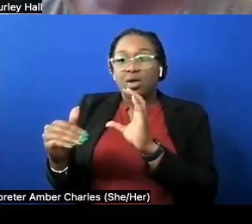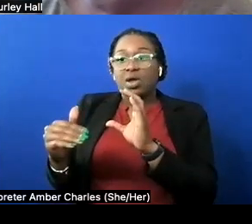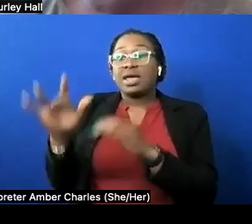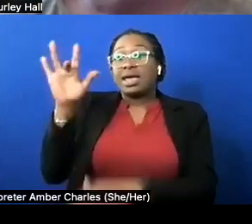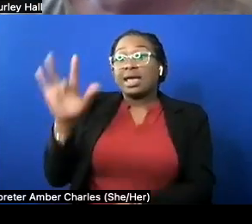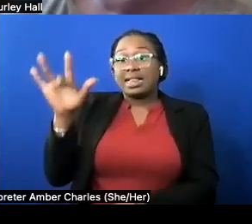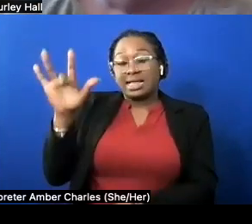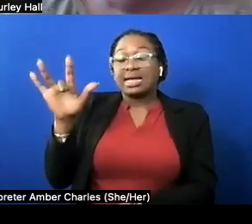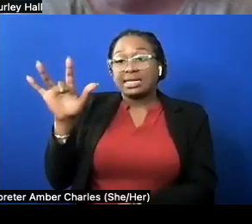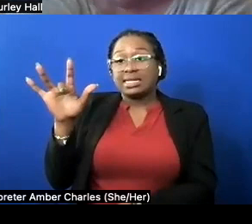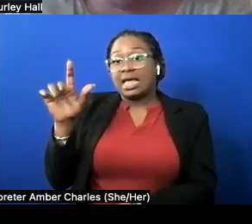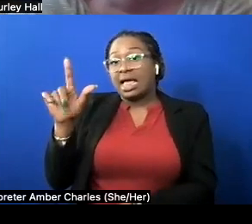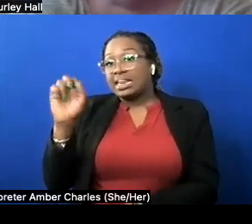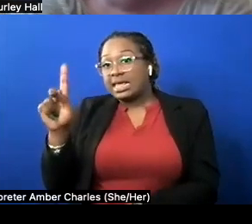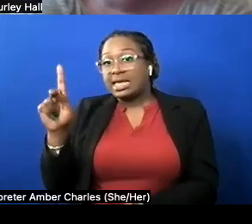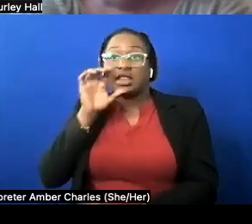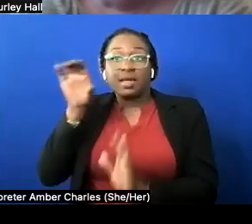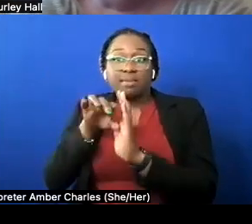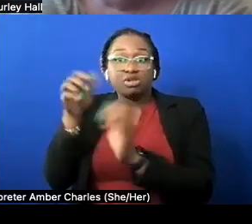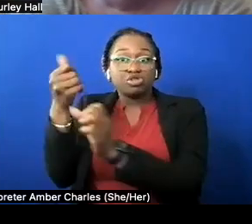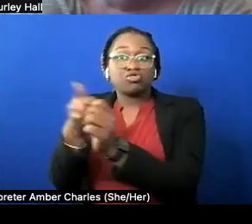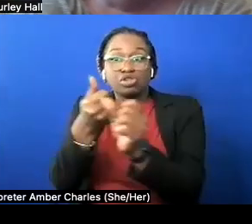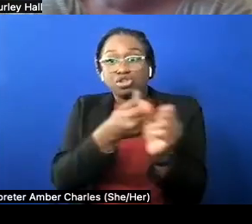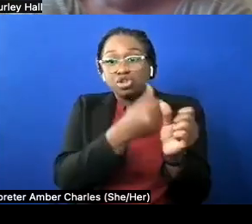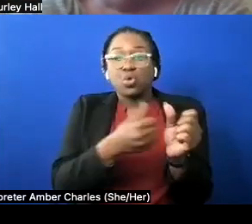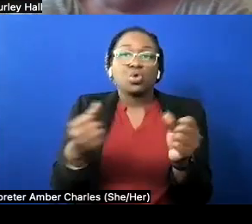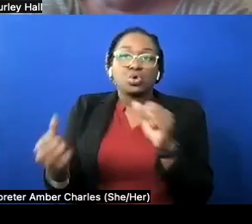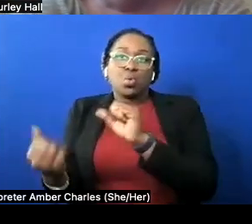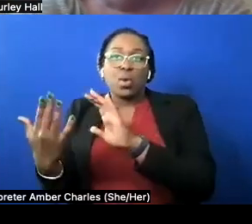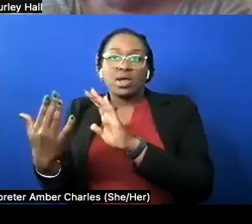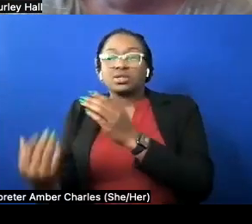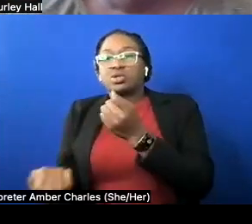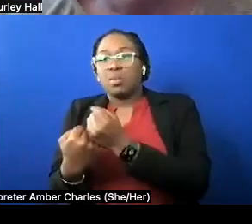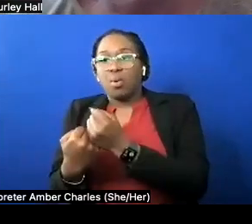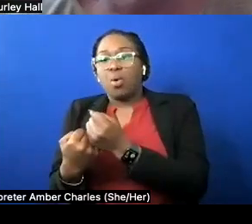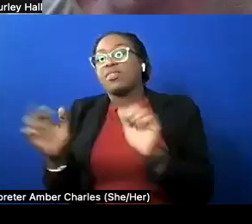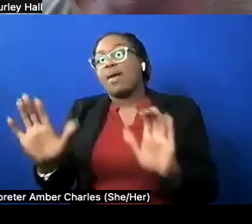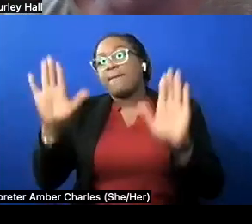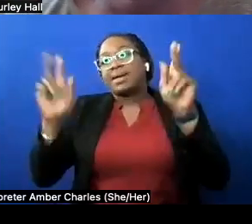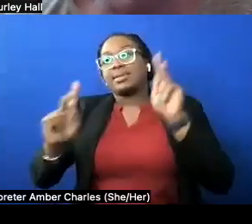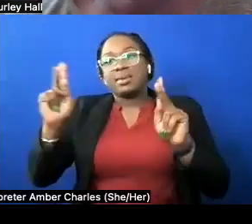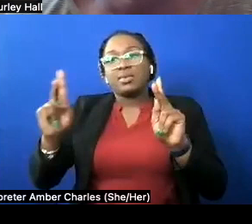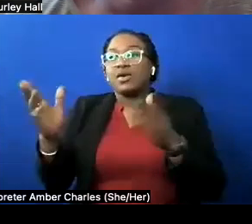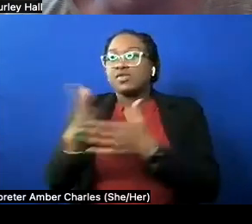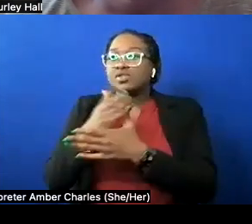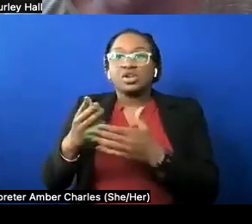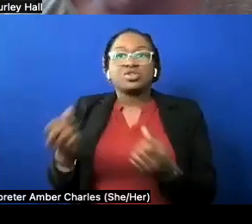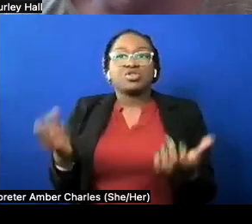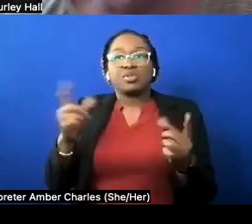pictures of everybody, and it will show you ways to support the amazing people who have shared so much with y'all today.